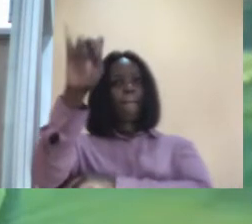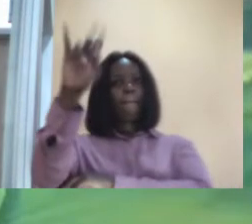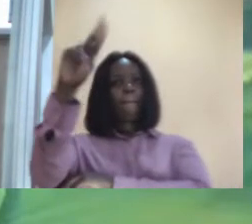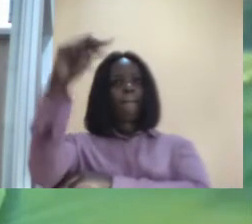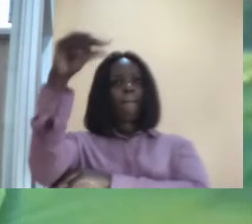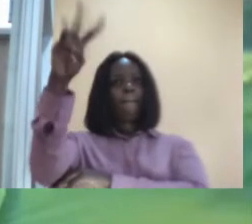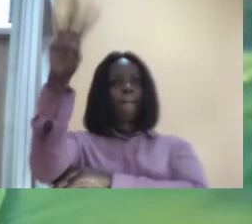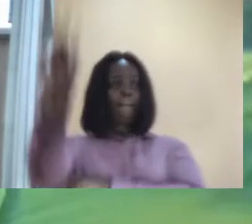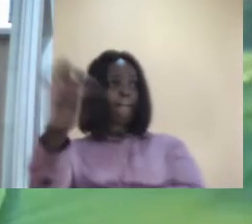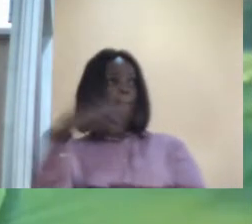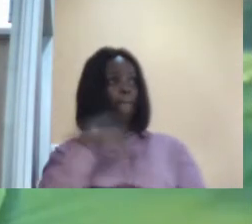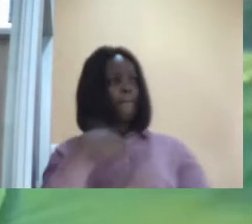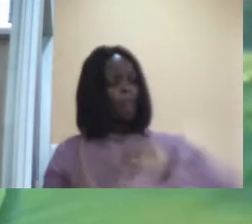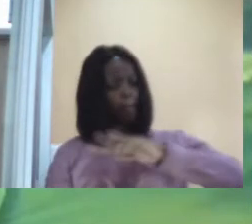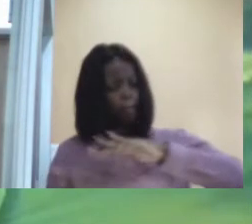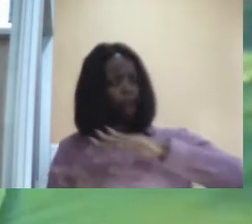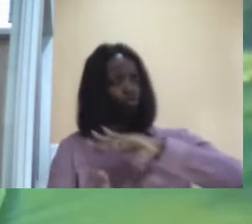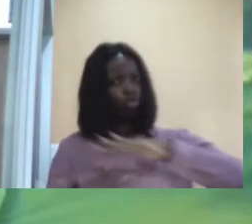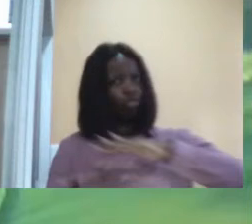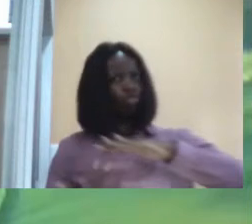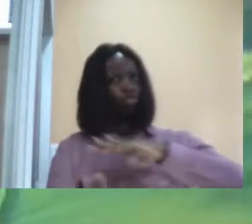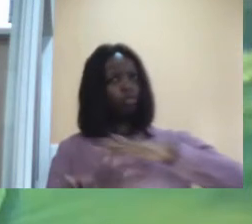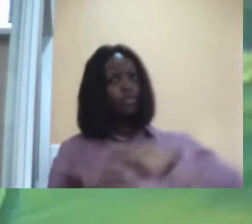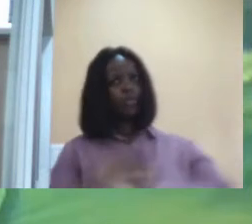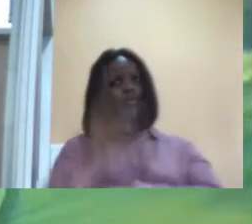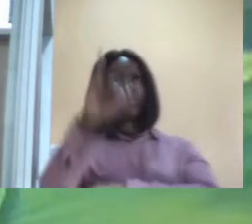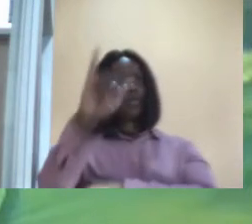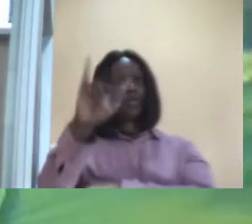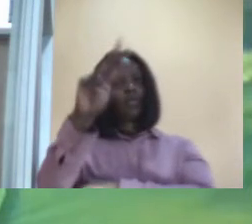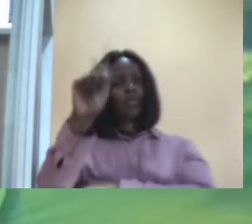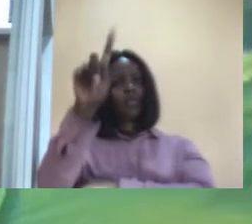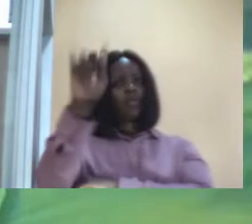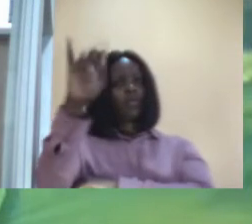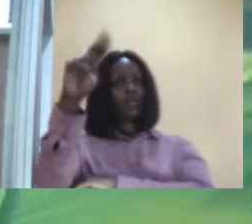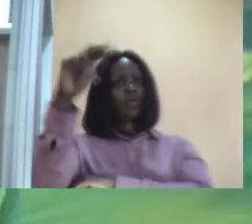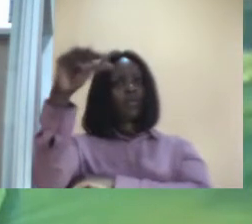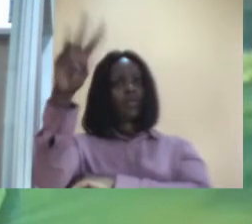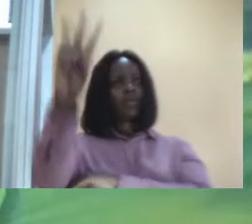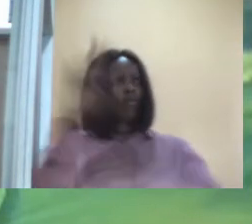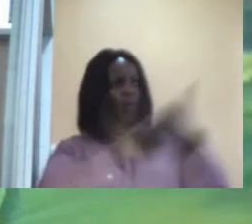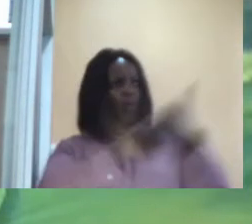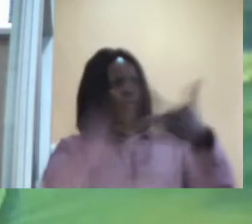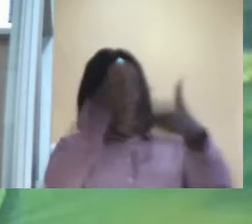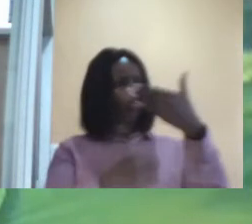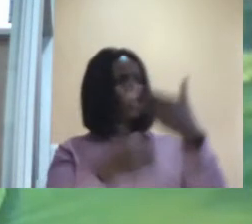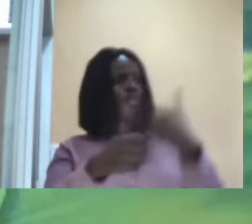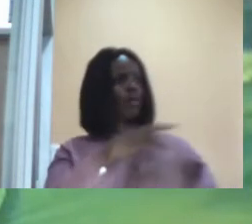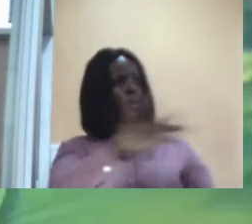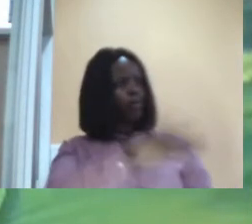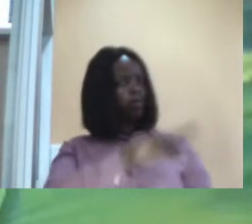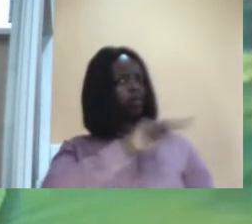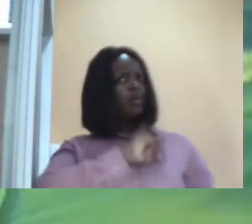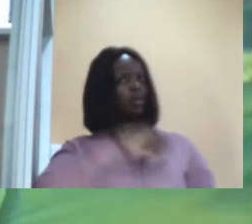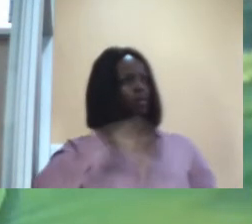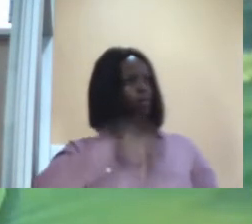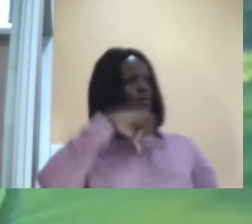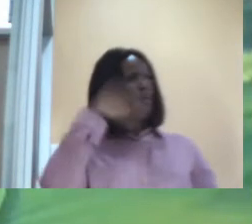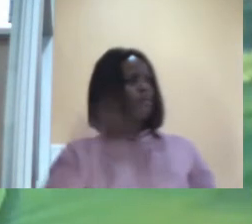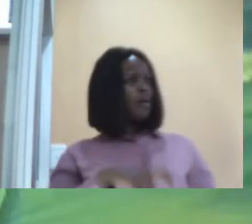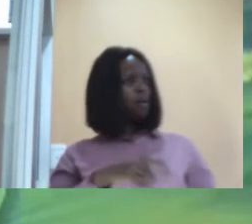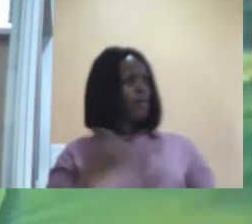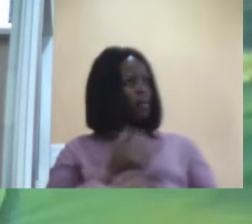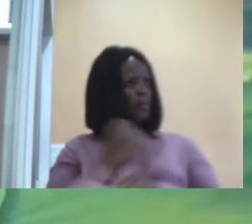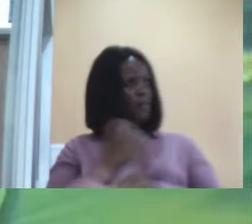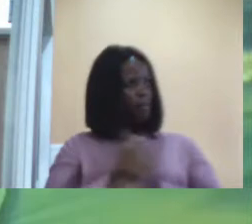I'm going to be upfront. I'm very passionate about it. We have a product of a tea in KwaZulu-Natal that you should be proud of. We should be proud of our own product and